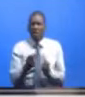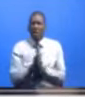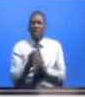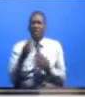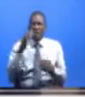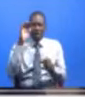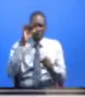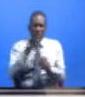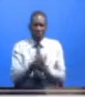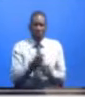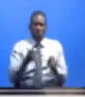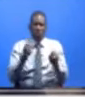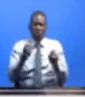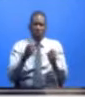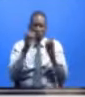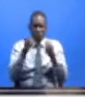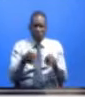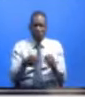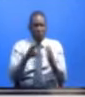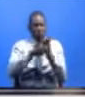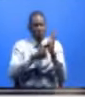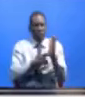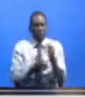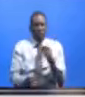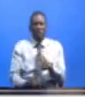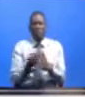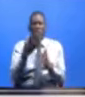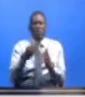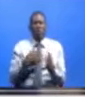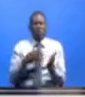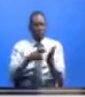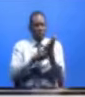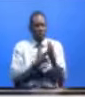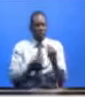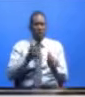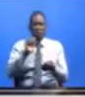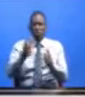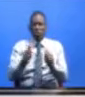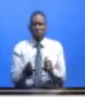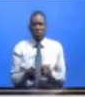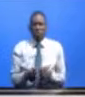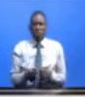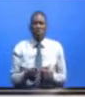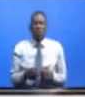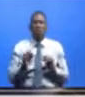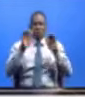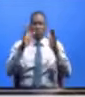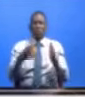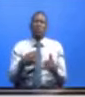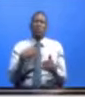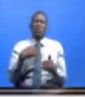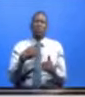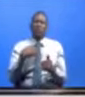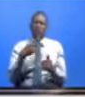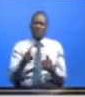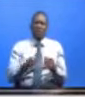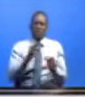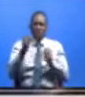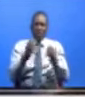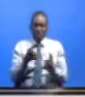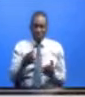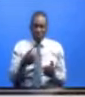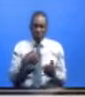new rules and processes relating to how they register for competitions. So it's important to speak to the athletes, hear what they have to say,